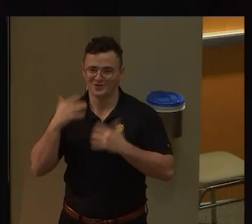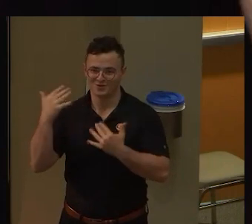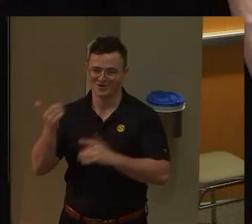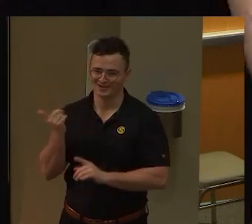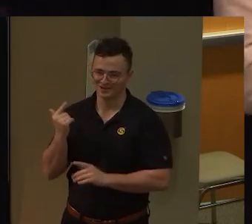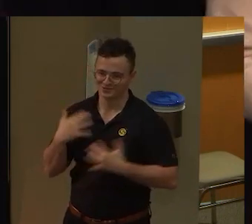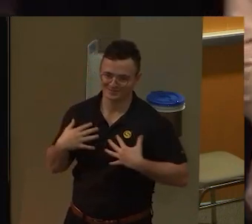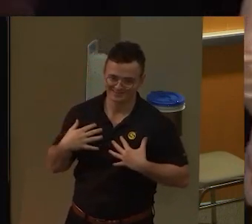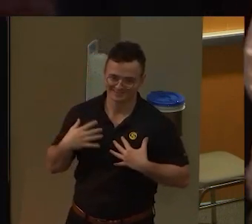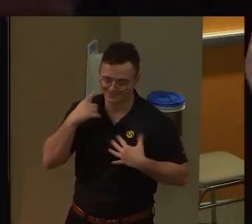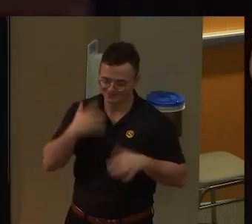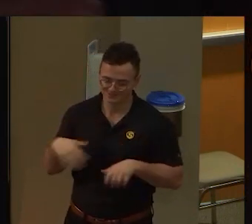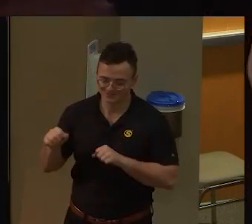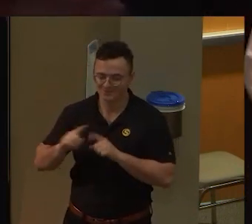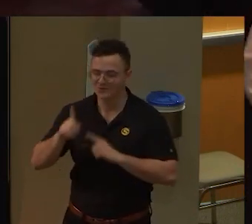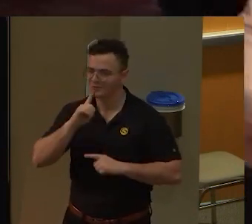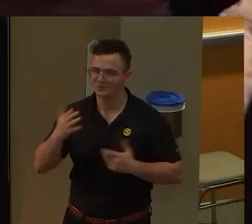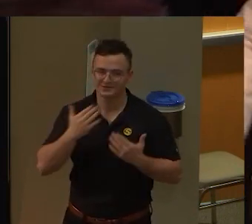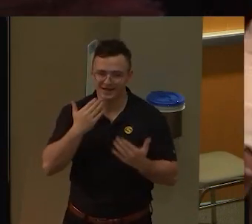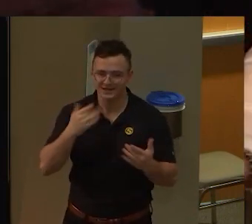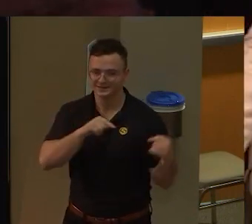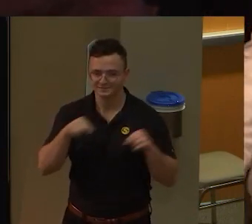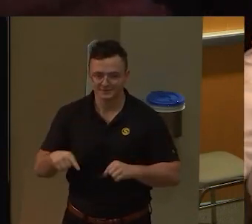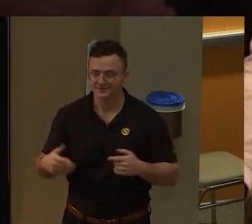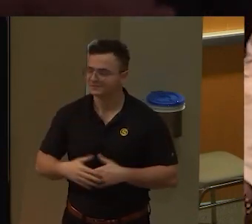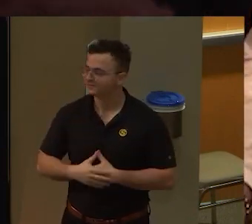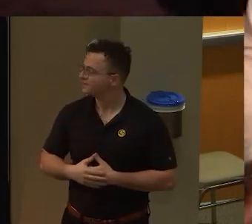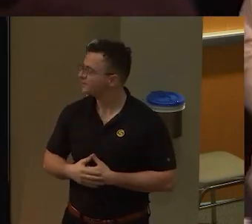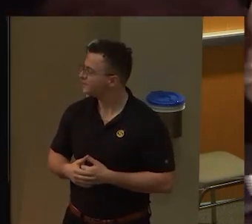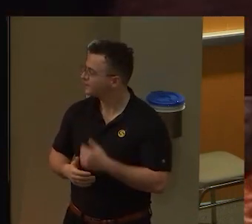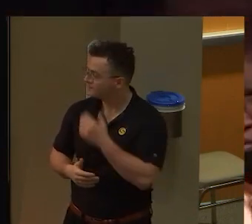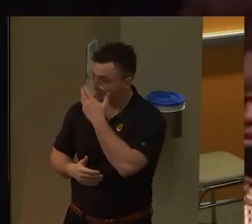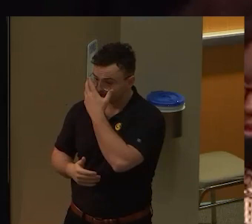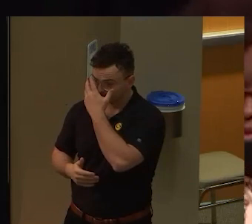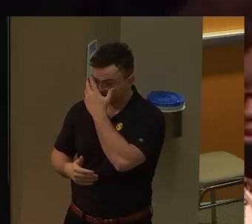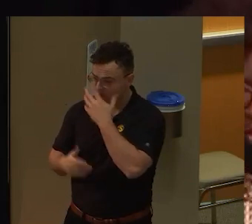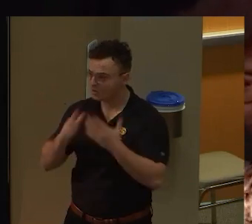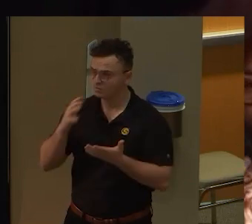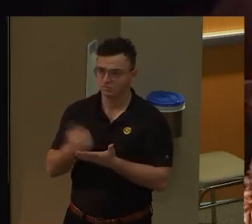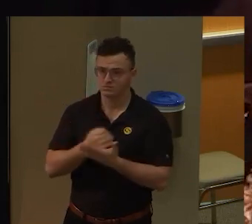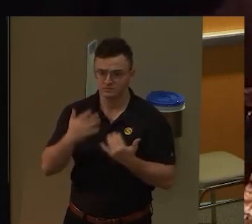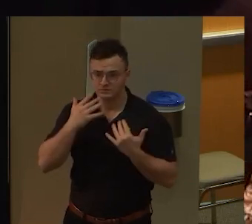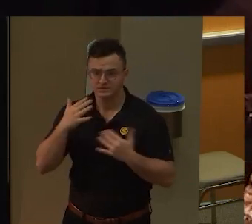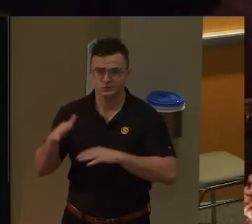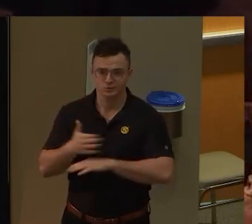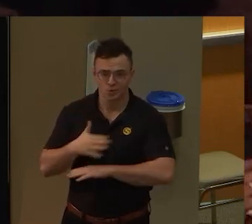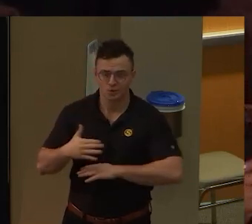year. But we are glad to be here. I'm swinging around to them. And we're just going to sing some